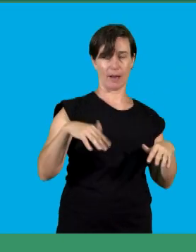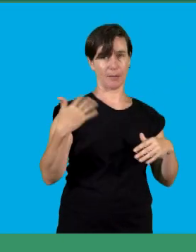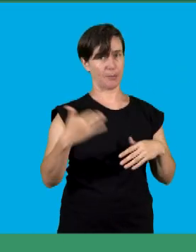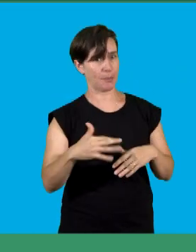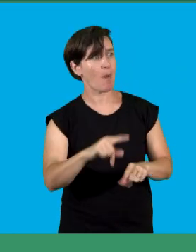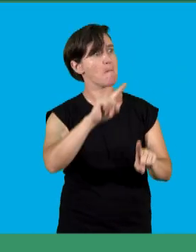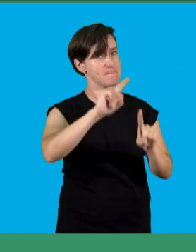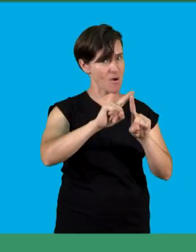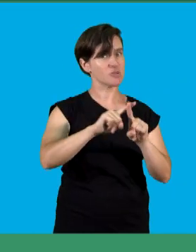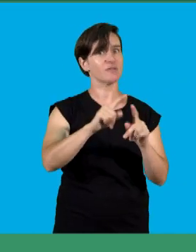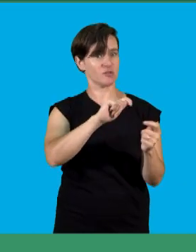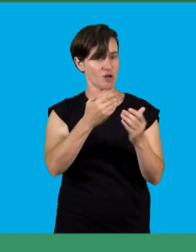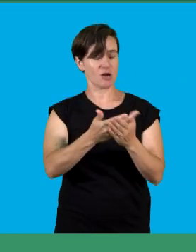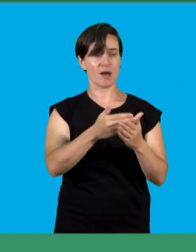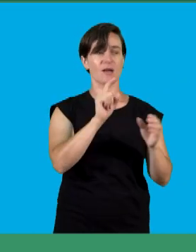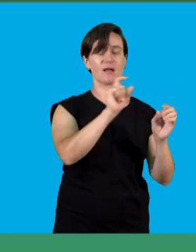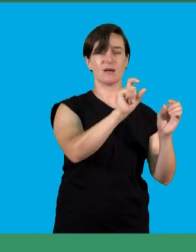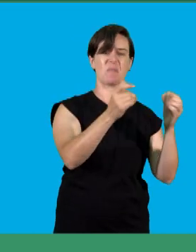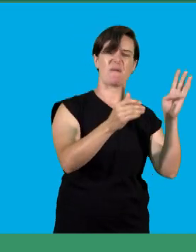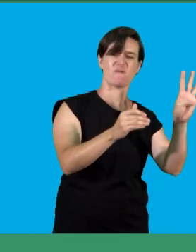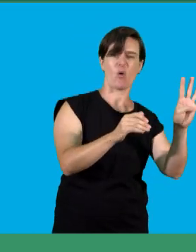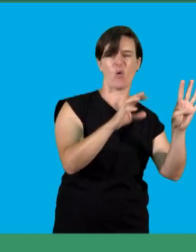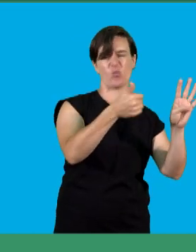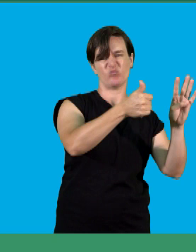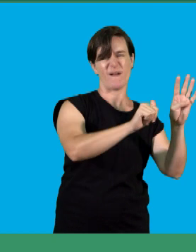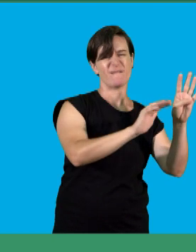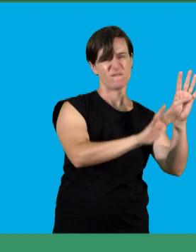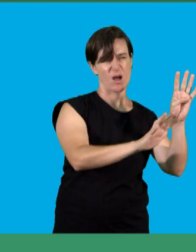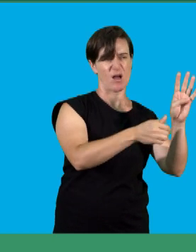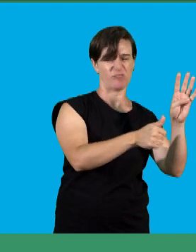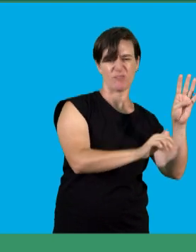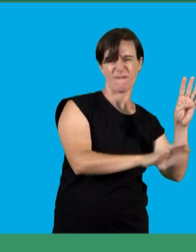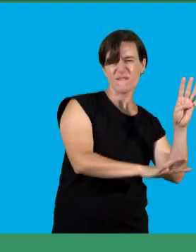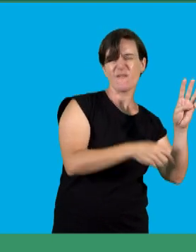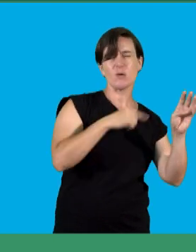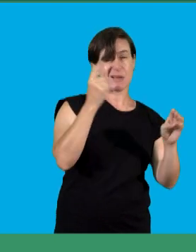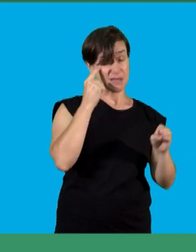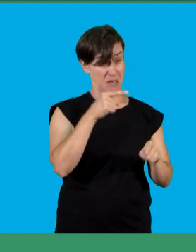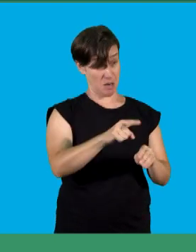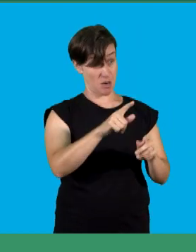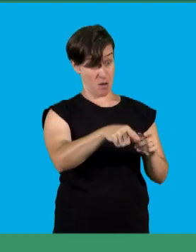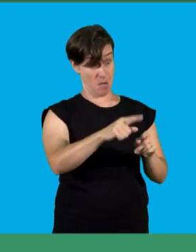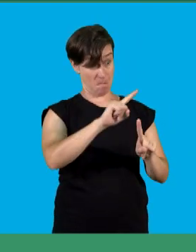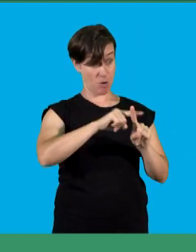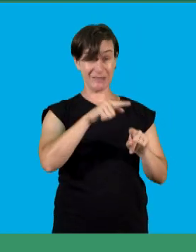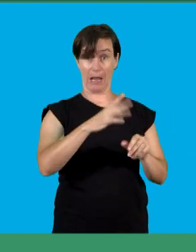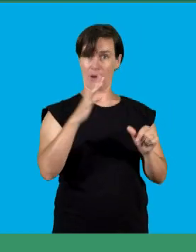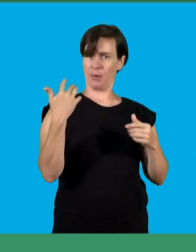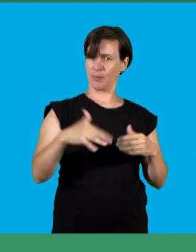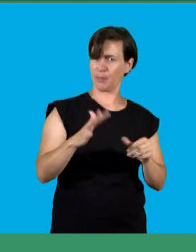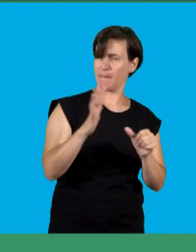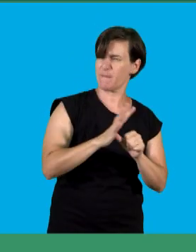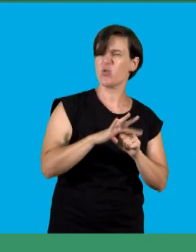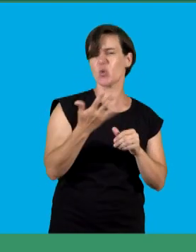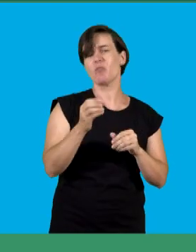it's 2 here, it's 3 rather, it's 2, and then it's 1. Thereafter, you need to total it. I'm sorry, I don't